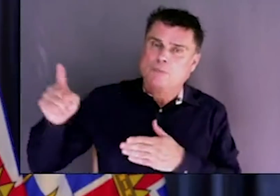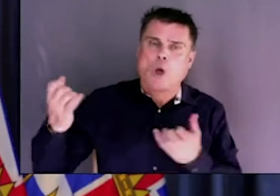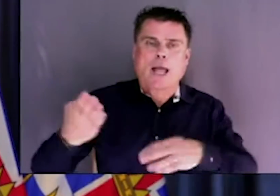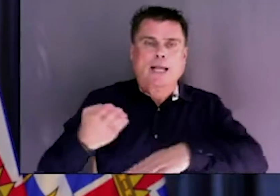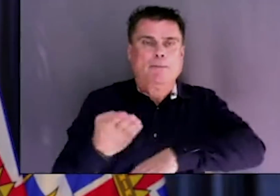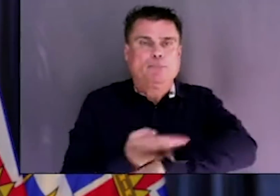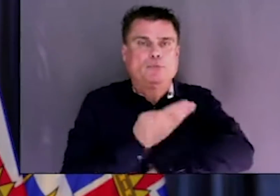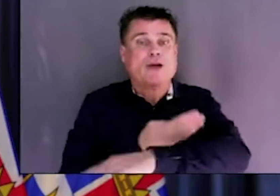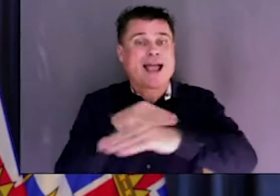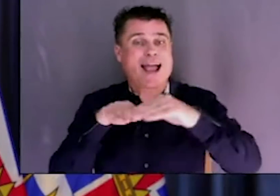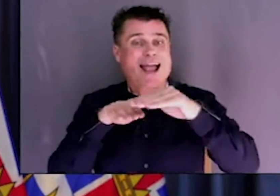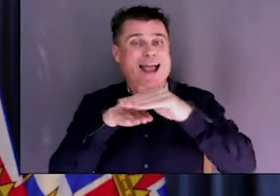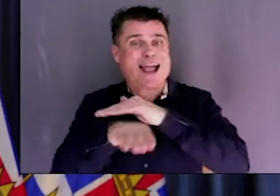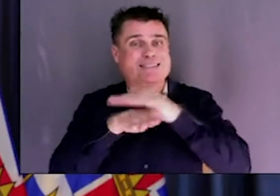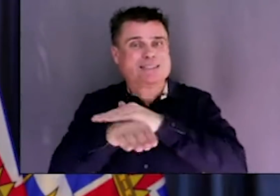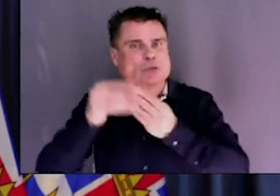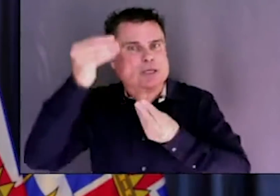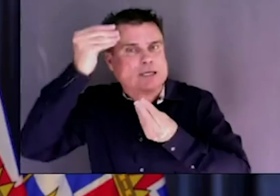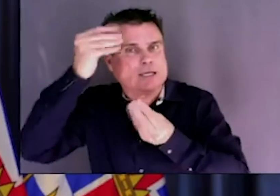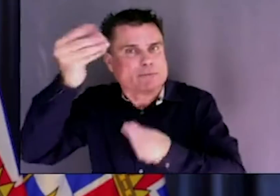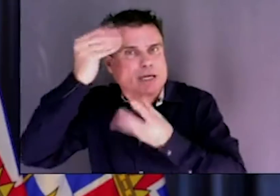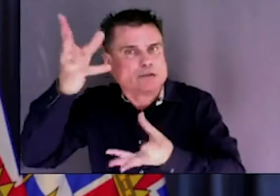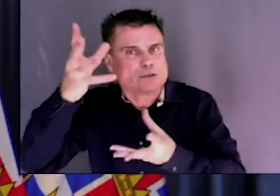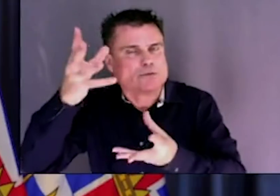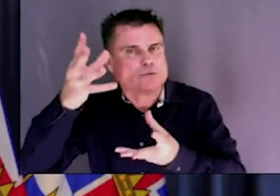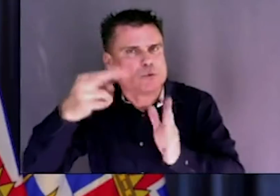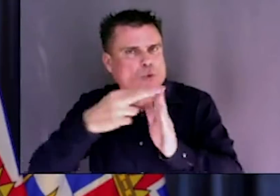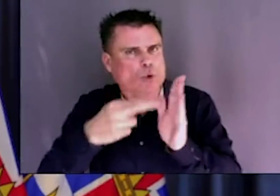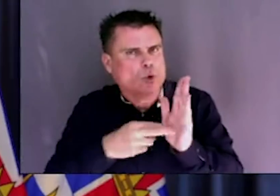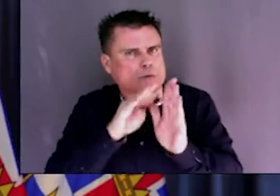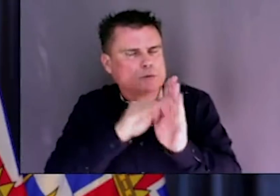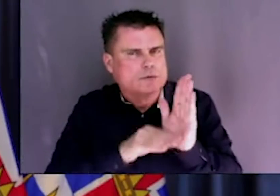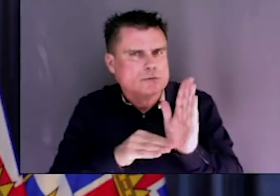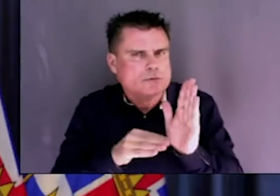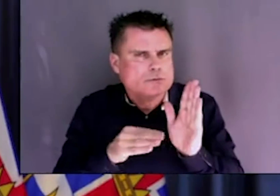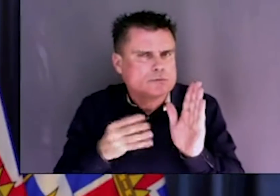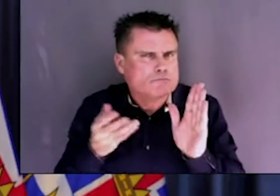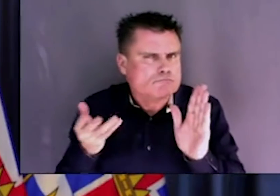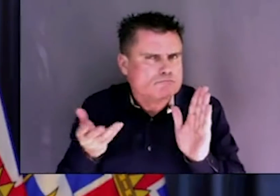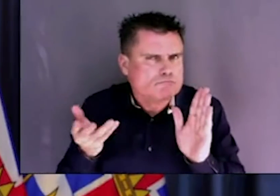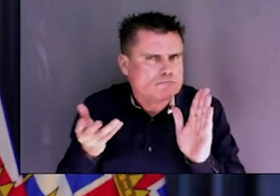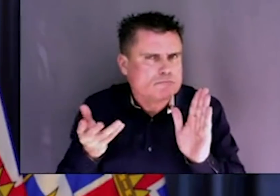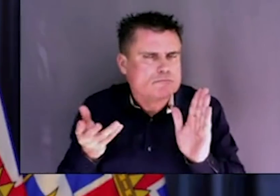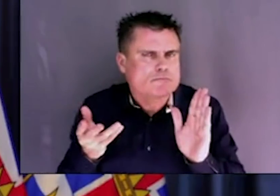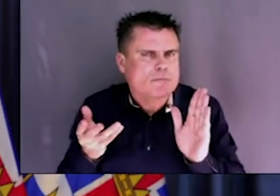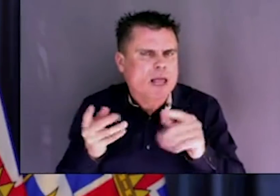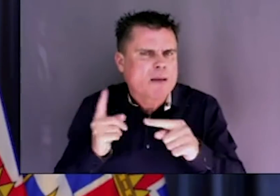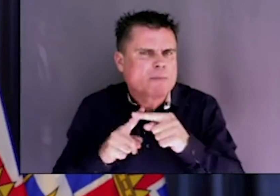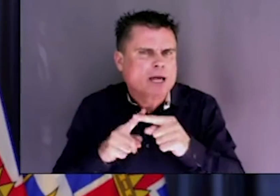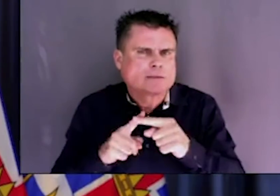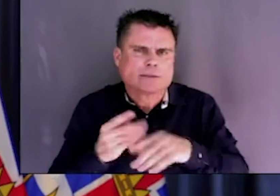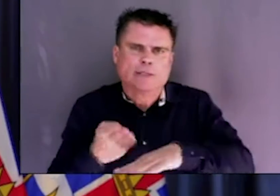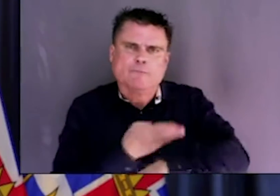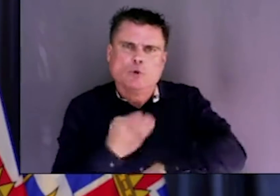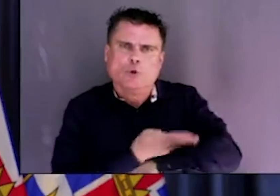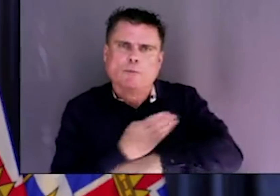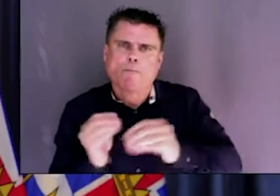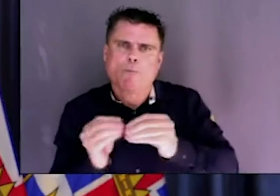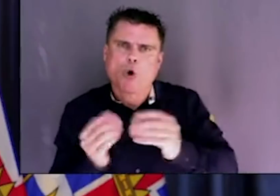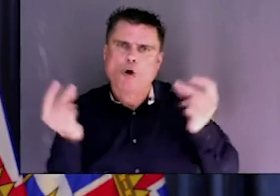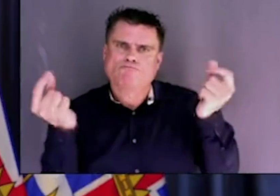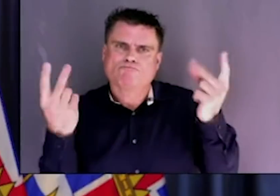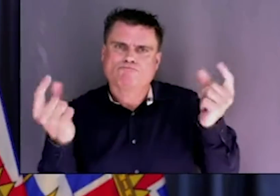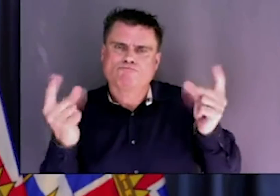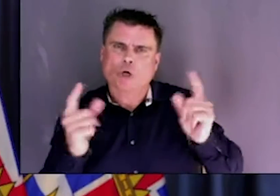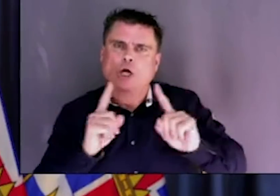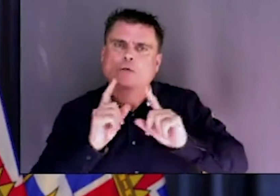other was to improve response and processing times for FOI requests. Neither of those were in the mandate letter to your new minister last week, and I'm